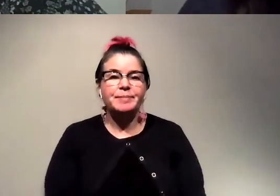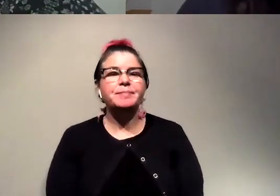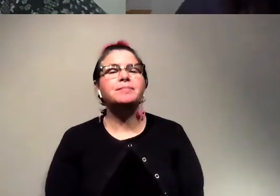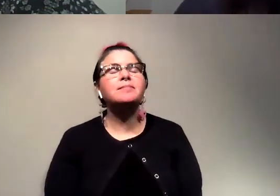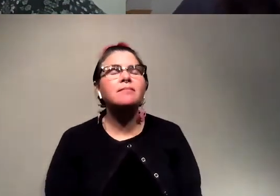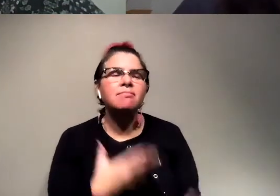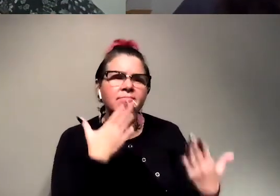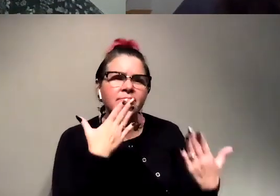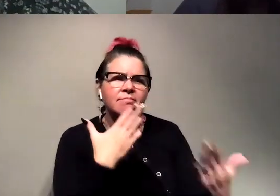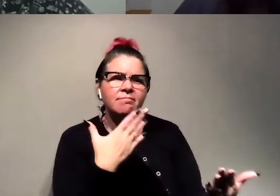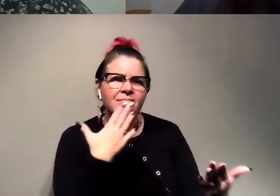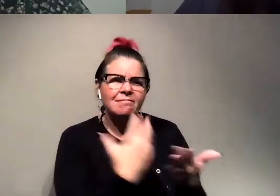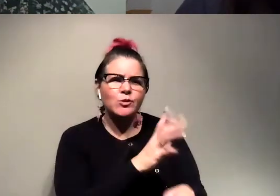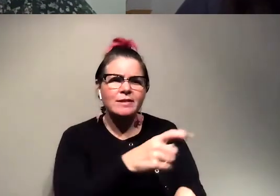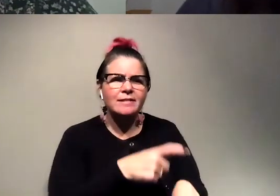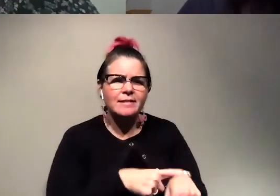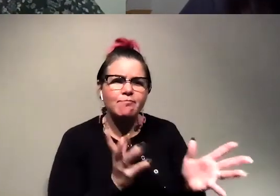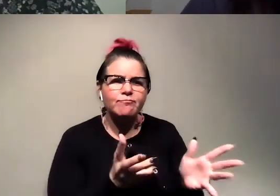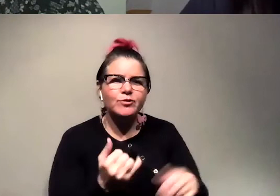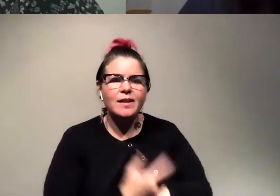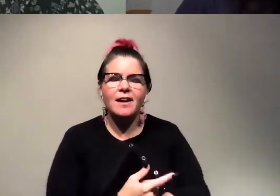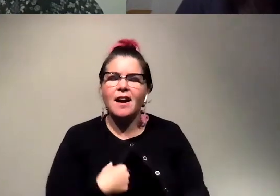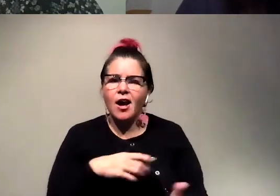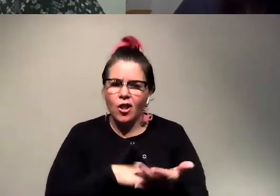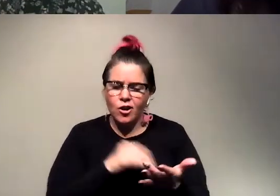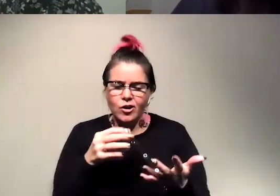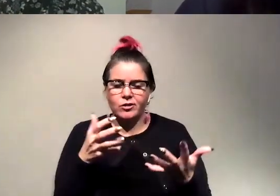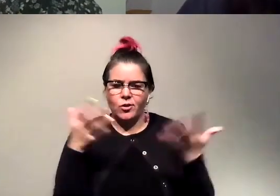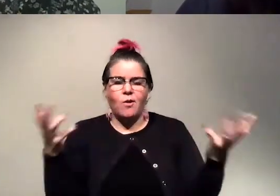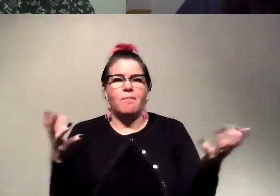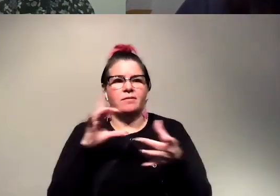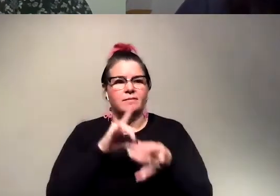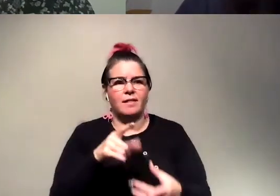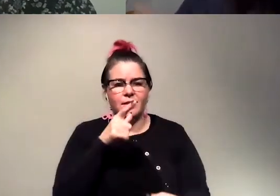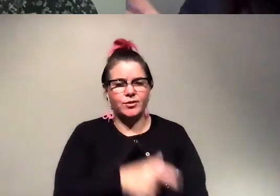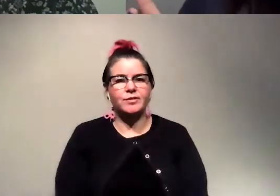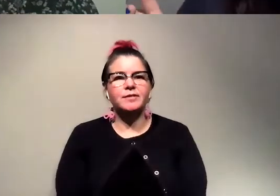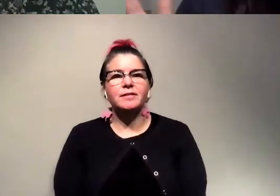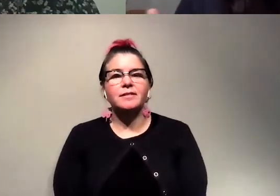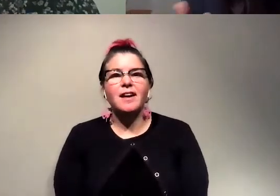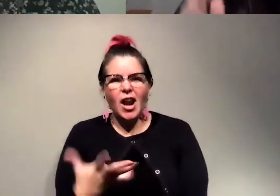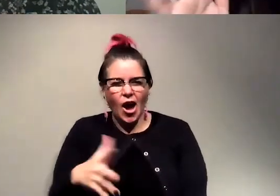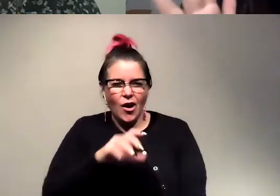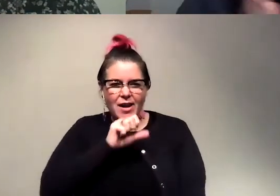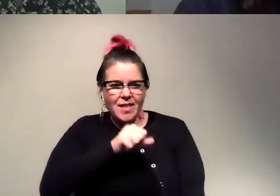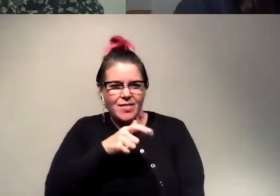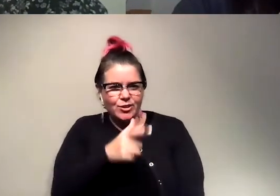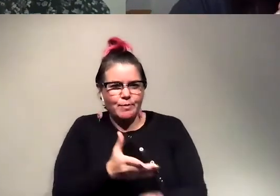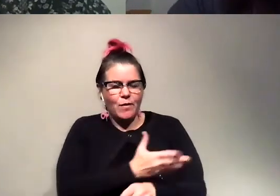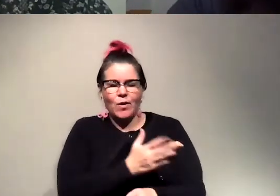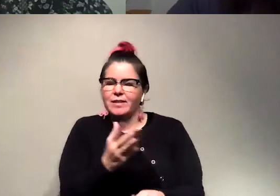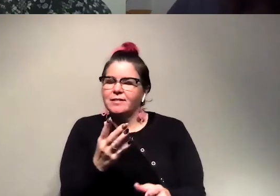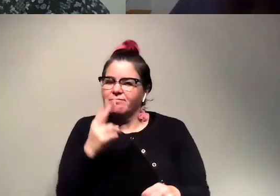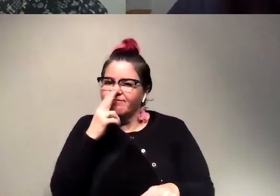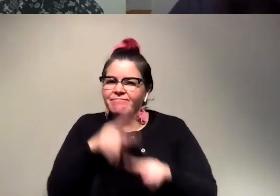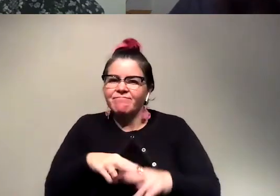much for taking the time to talk with us today. I learned so much about lizards, and I already liked lizards a lot, so this was so fun to